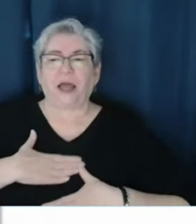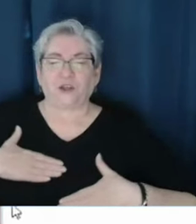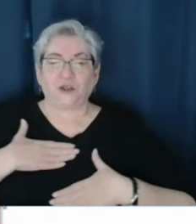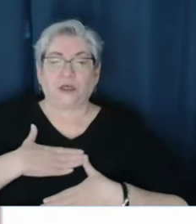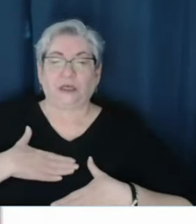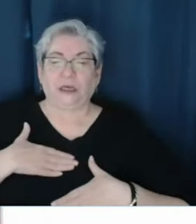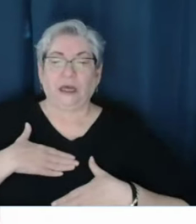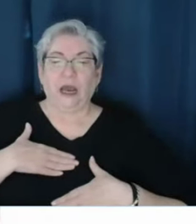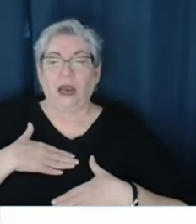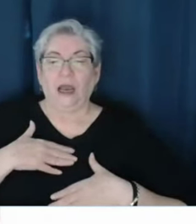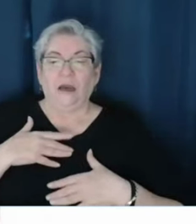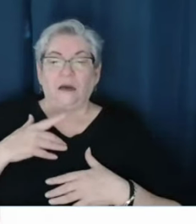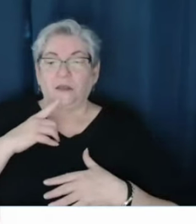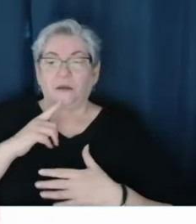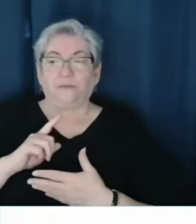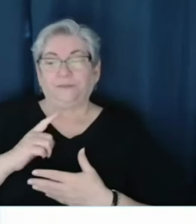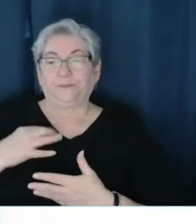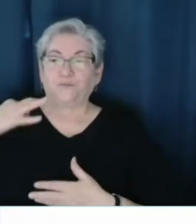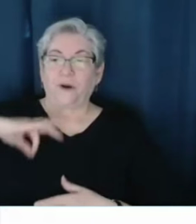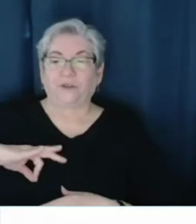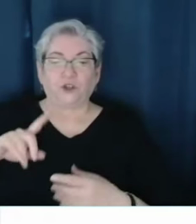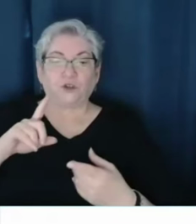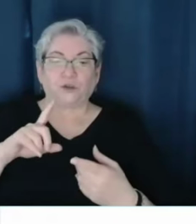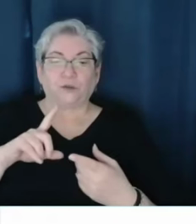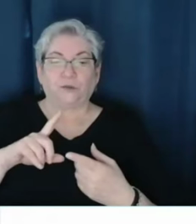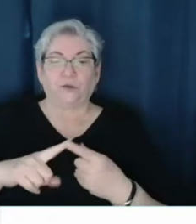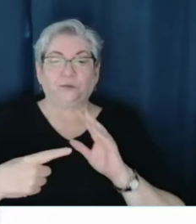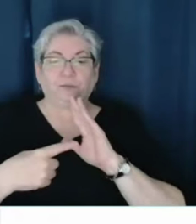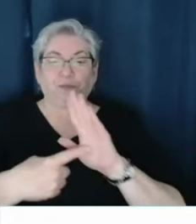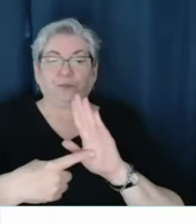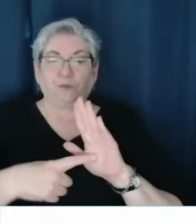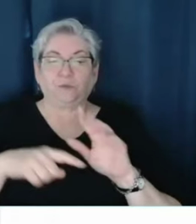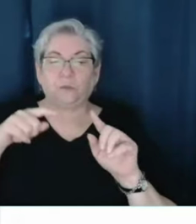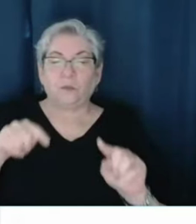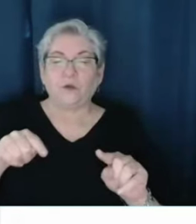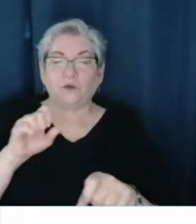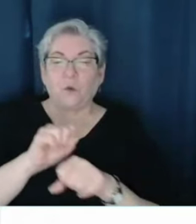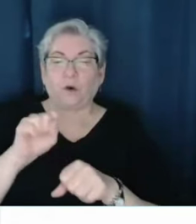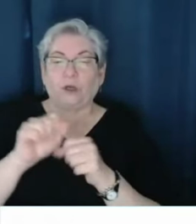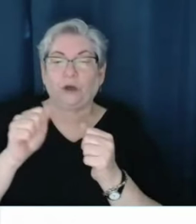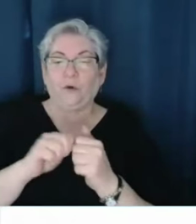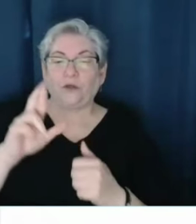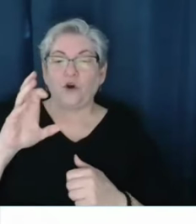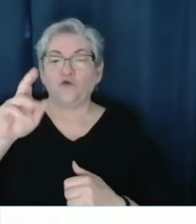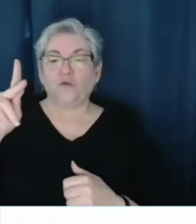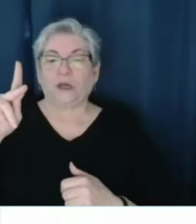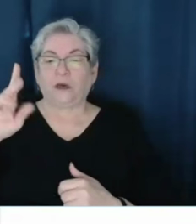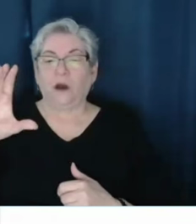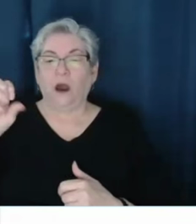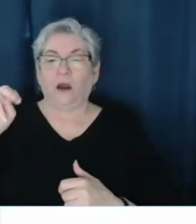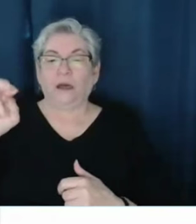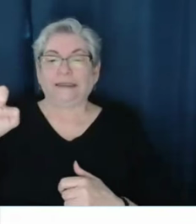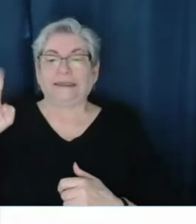on developing this tool, which was an adaptation from a VR toolkit that was created